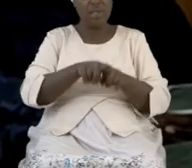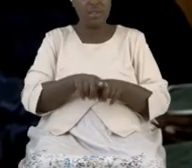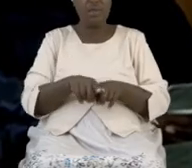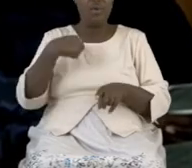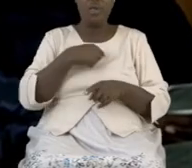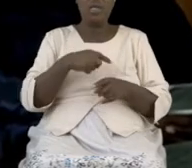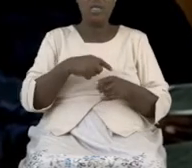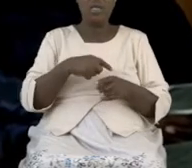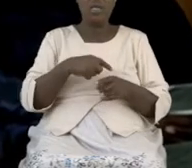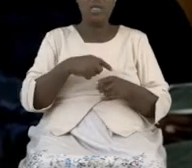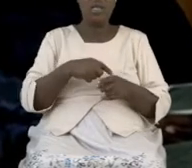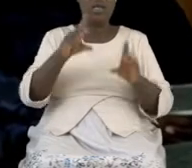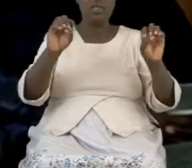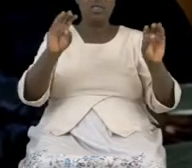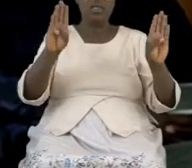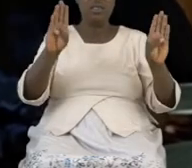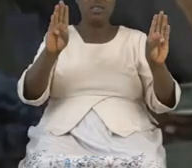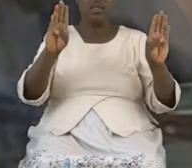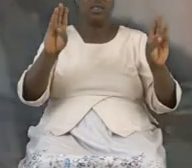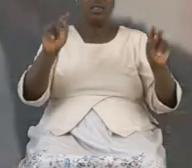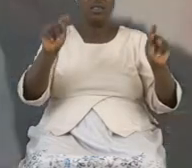of the flesh to live